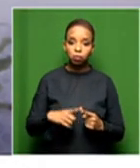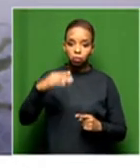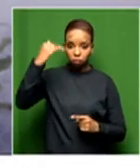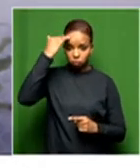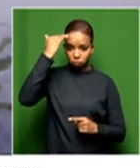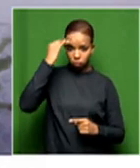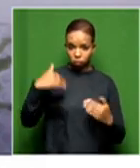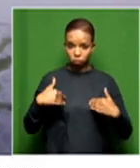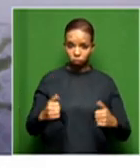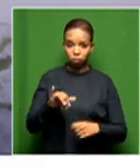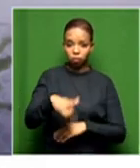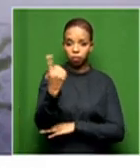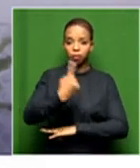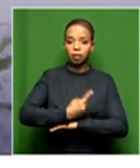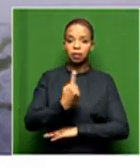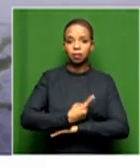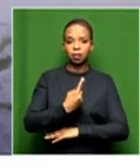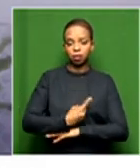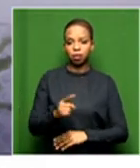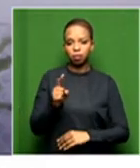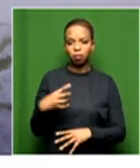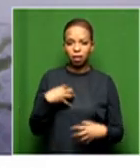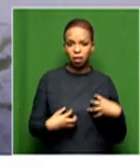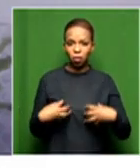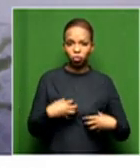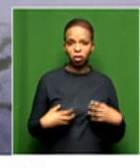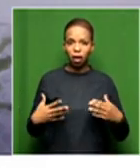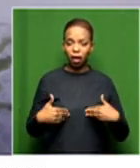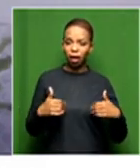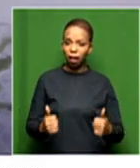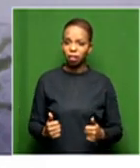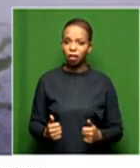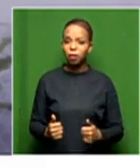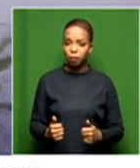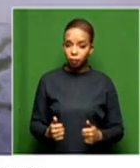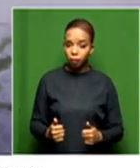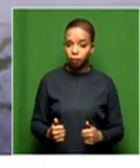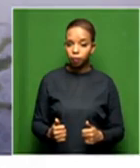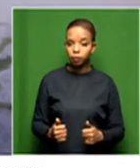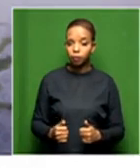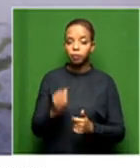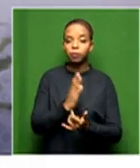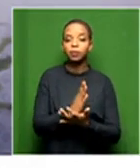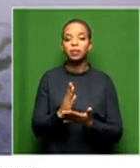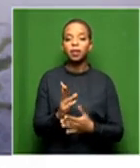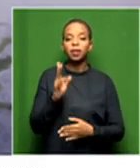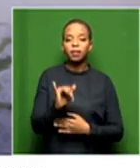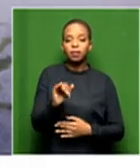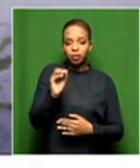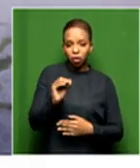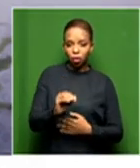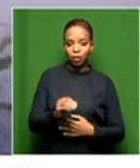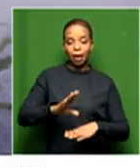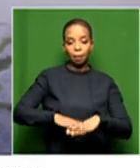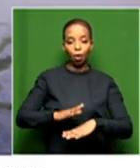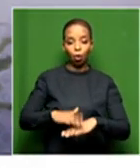That's the daily online gym for emotional health. Then, as part of the 30-day challenge, there are other activities